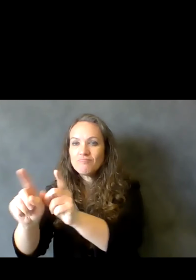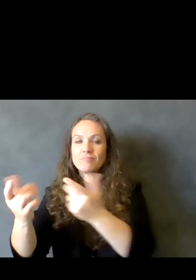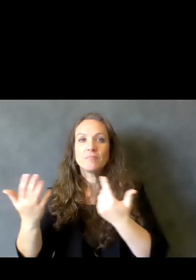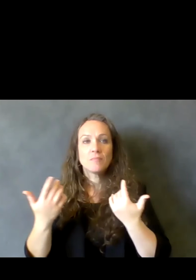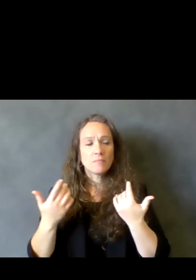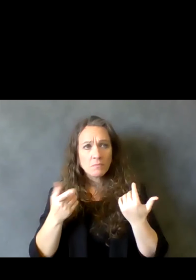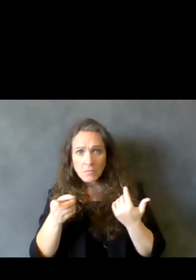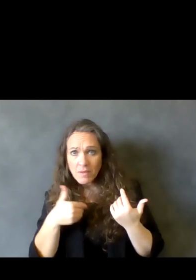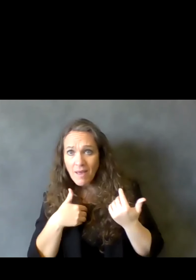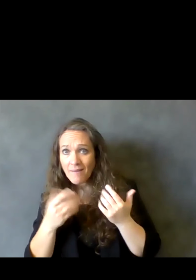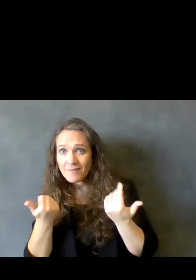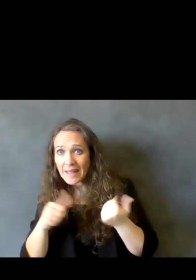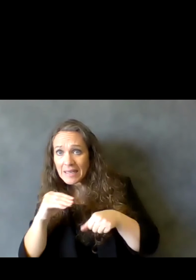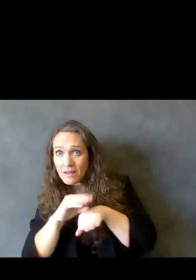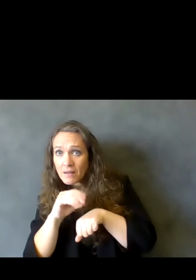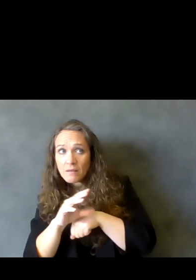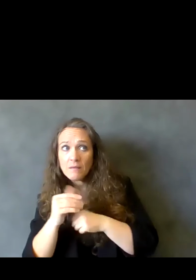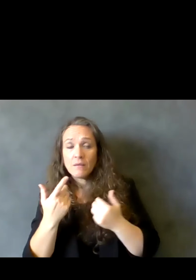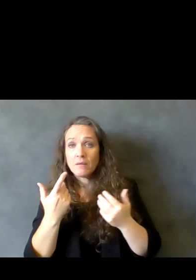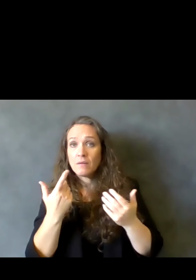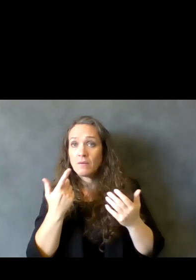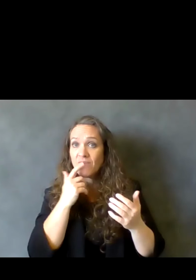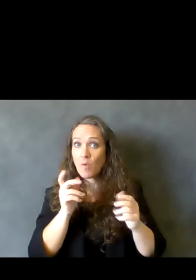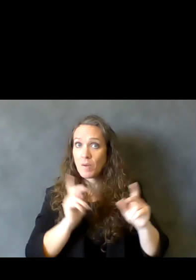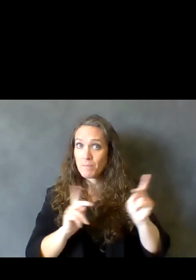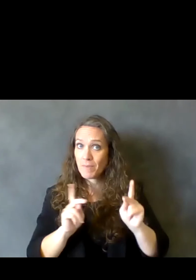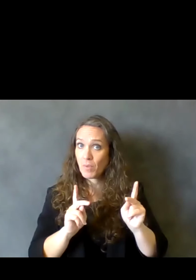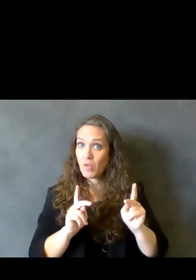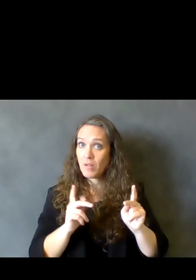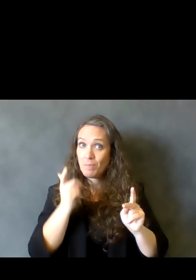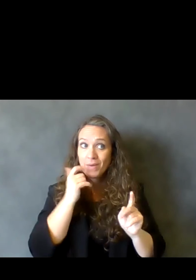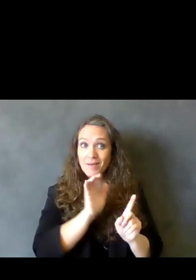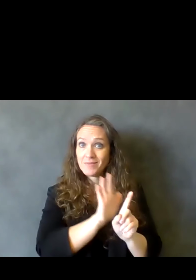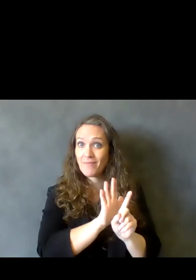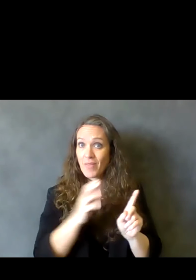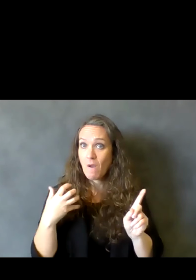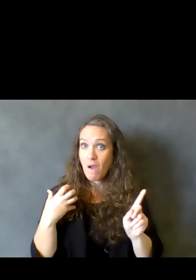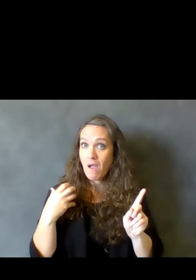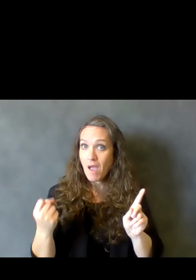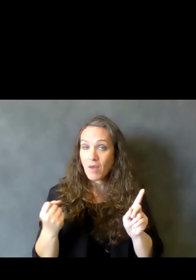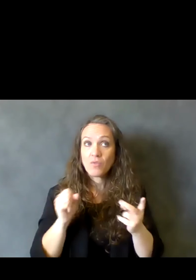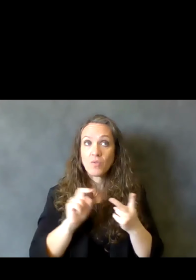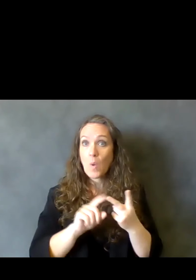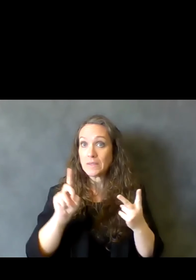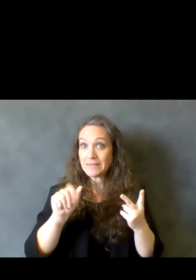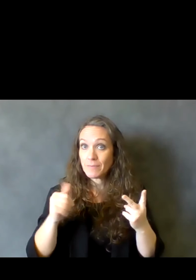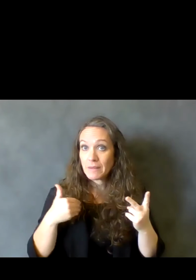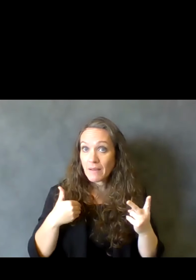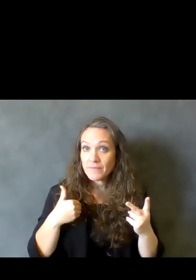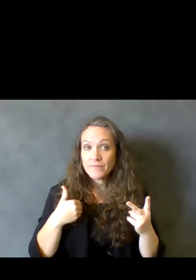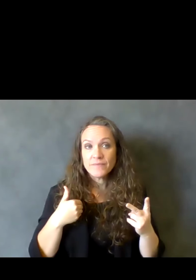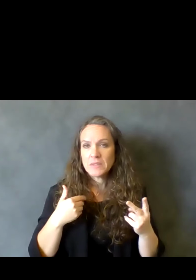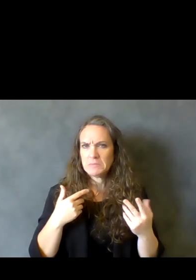work with people who are, due to their health or disabilities, cannot